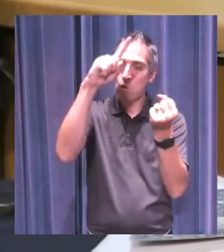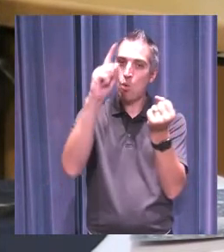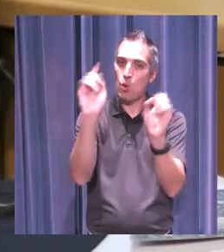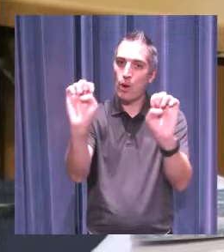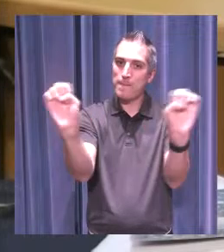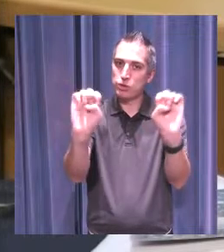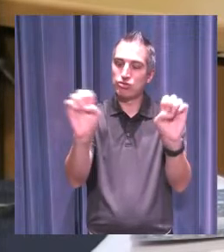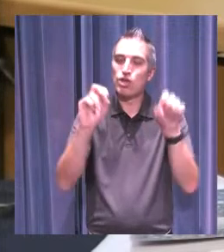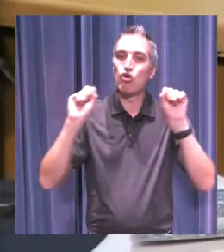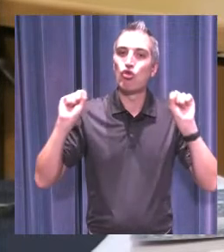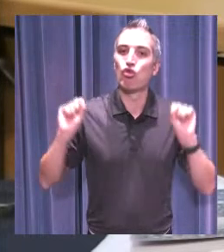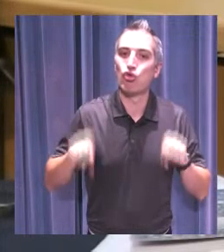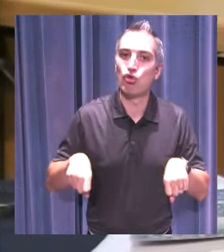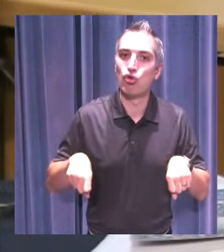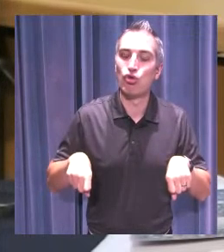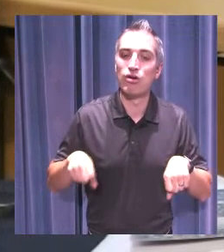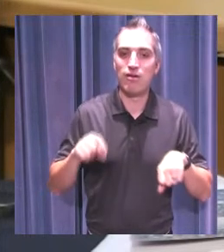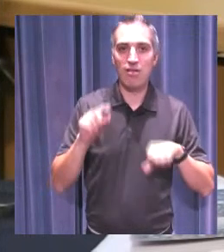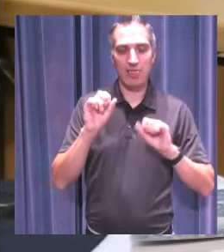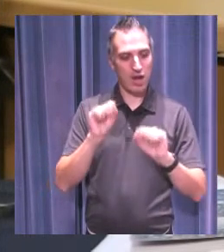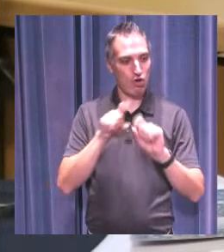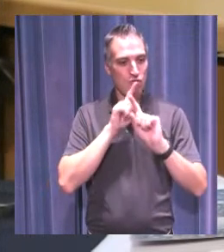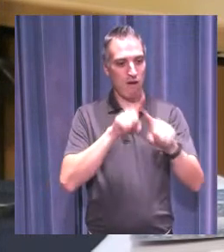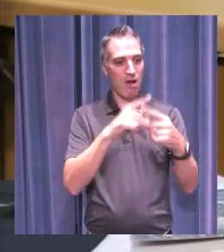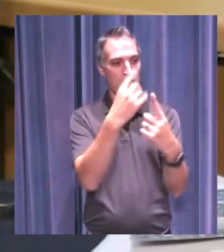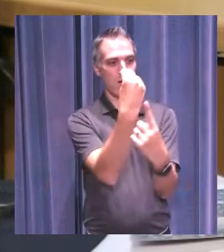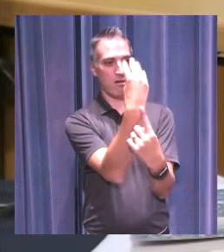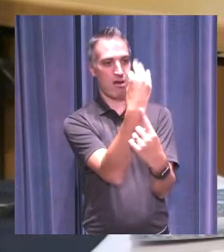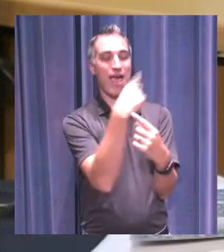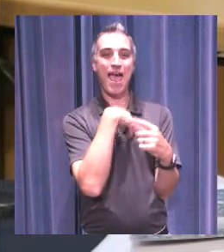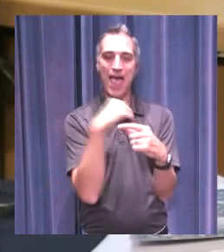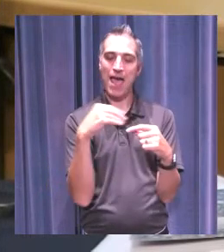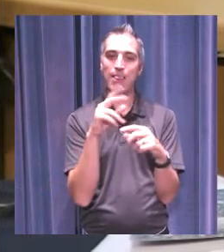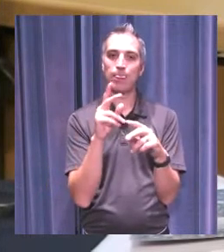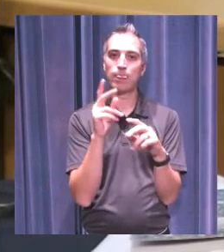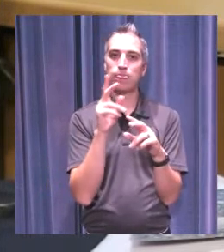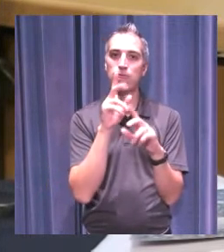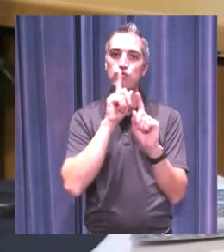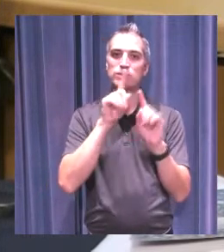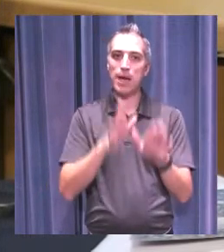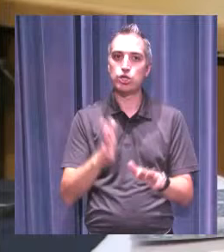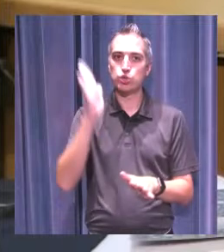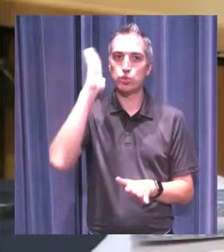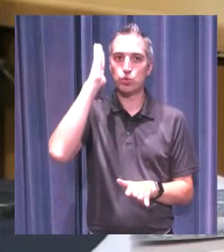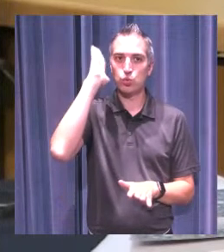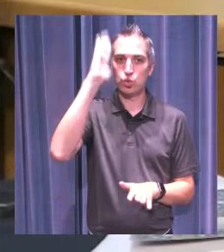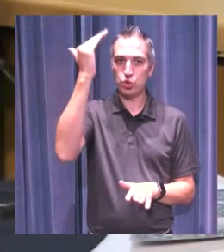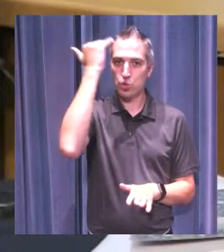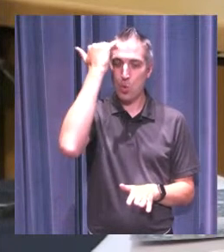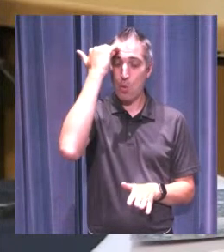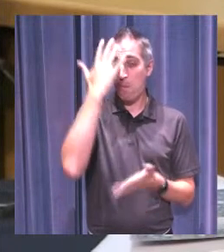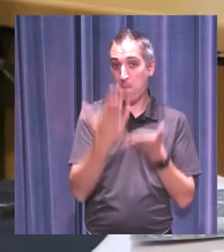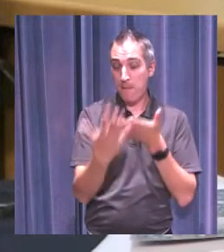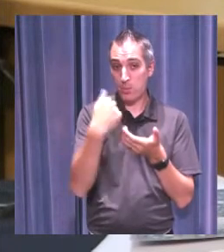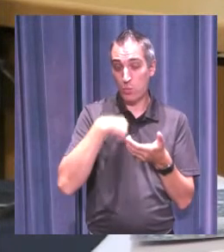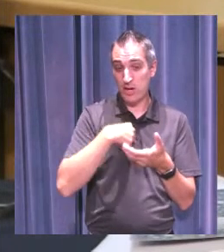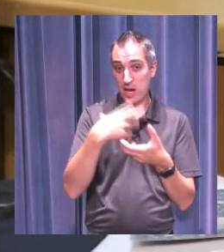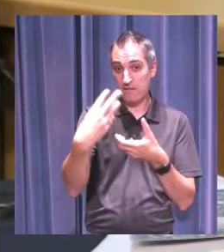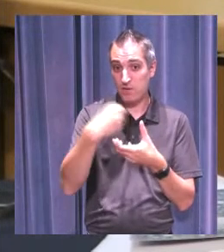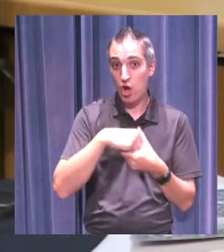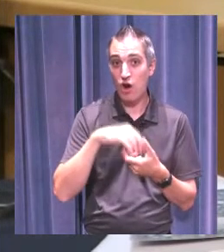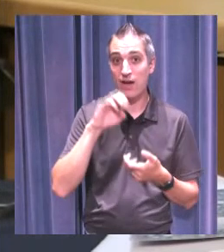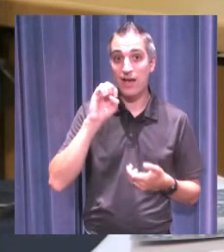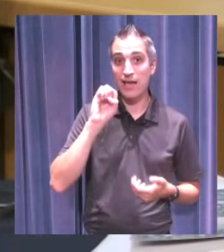they would be able to, and the responders would know what they are needing. Perhaps we can engage